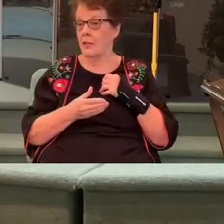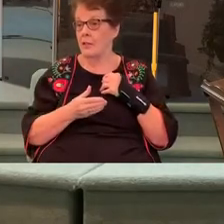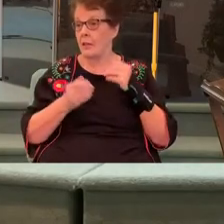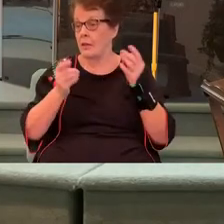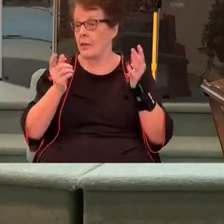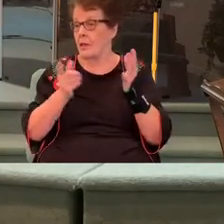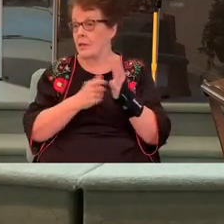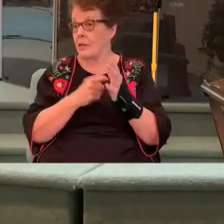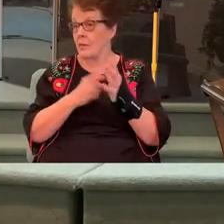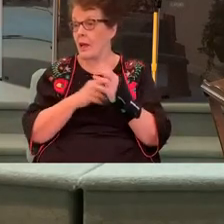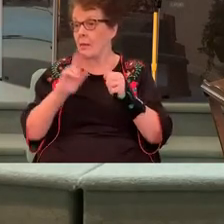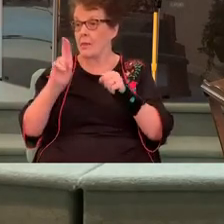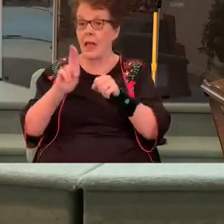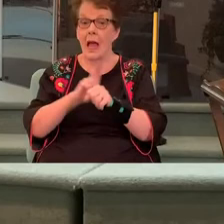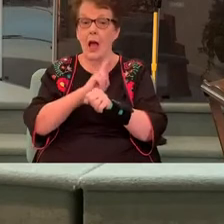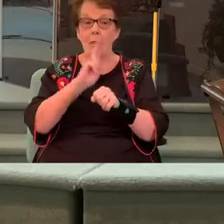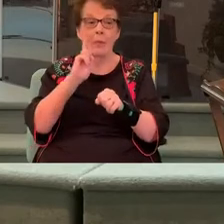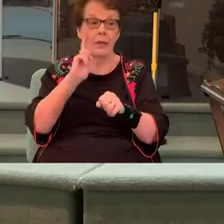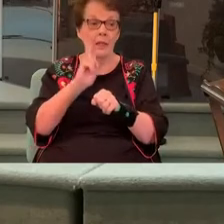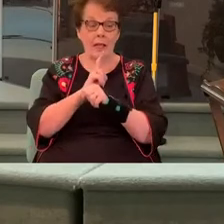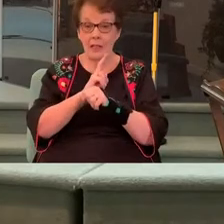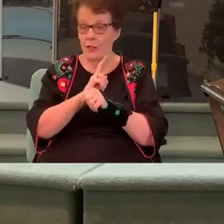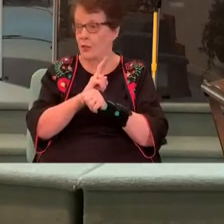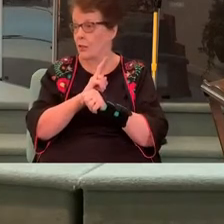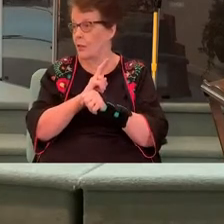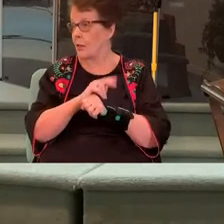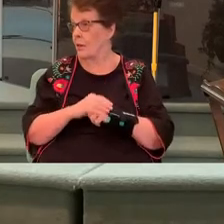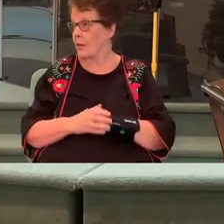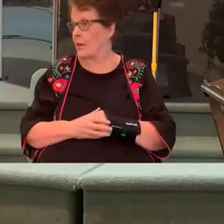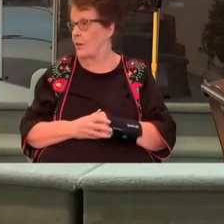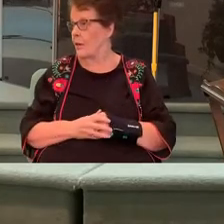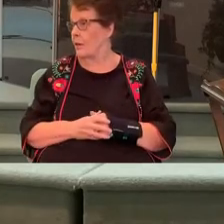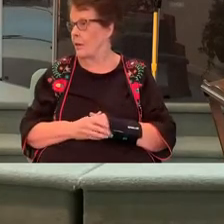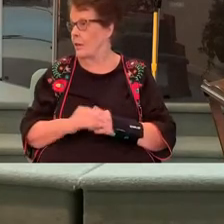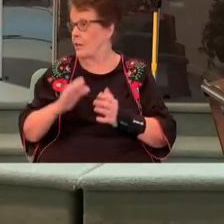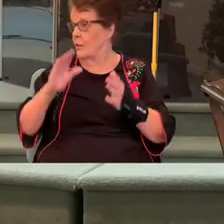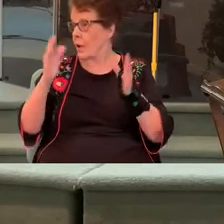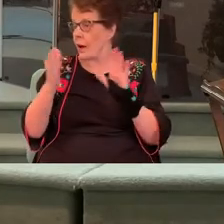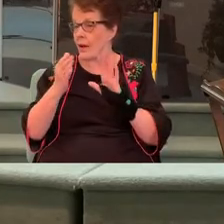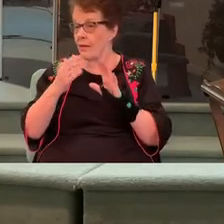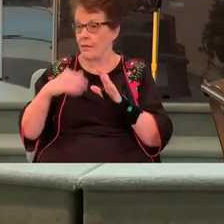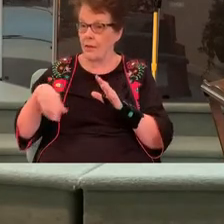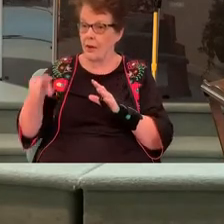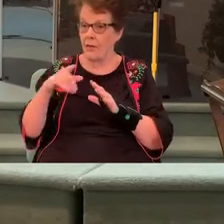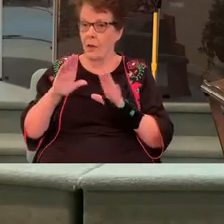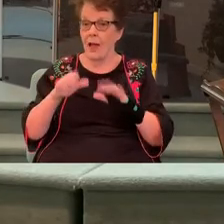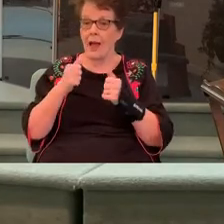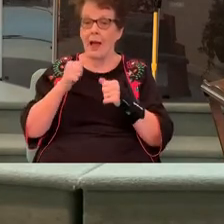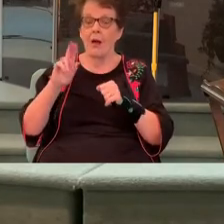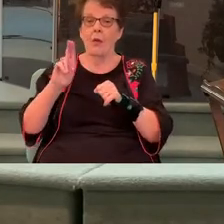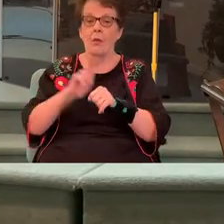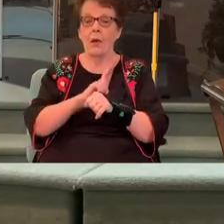the application is just laid, it's rolled out right in front of you this morning. How do we apply